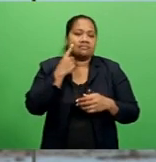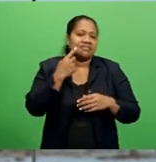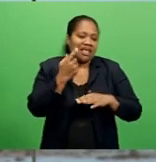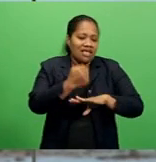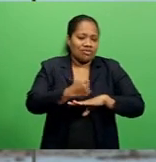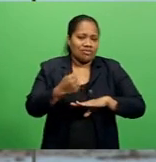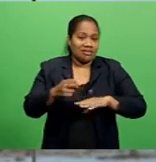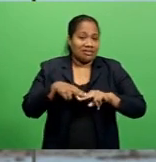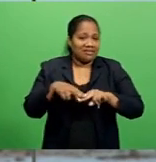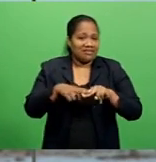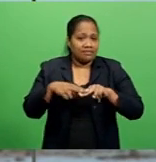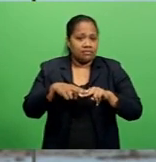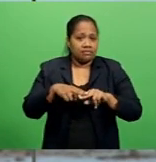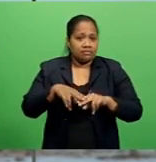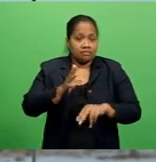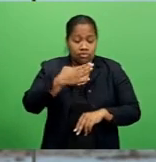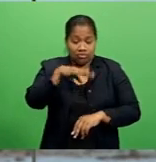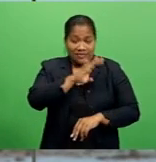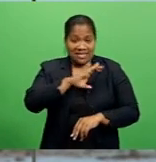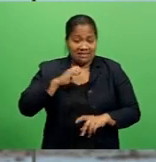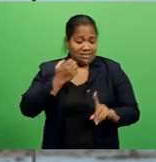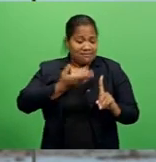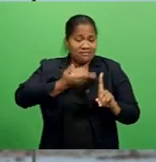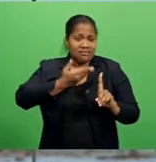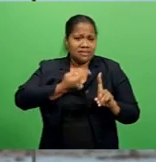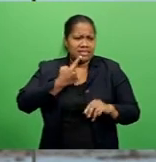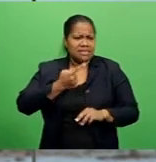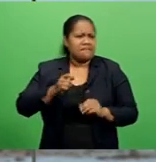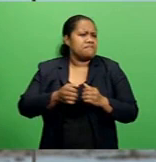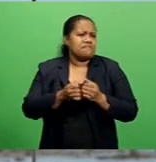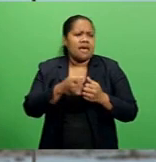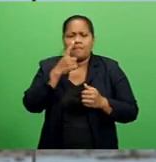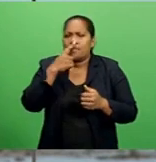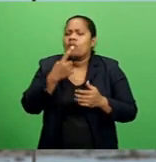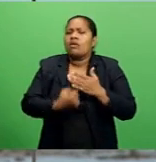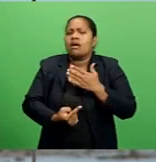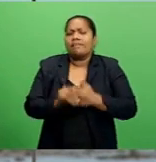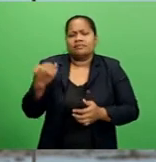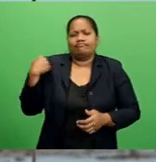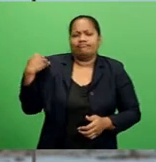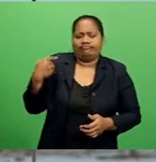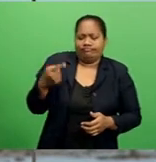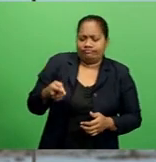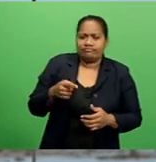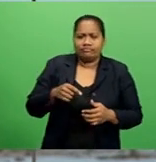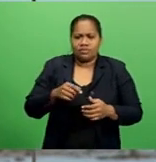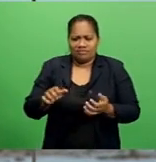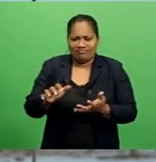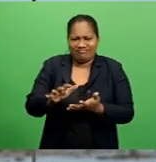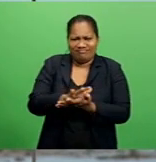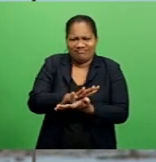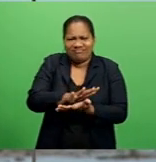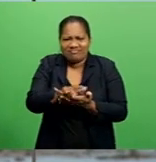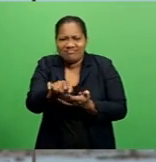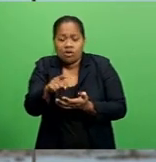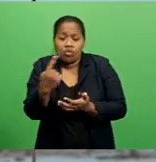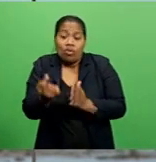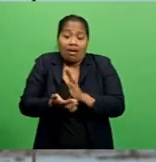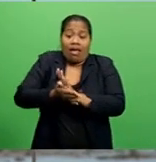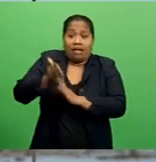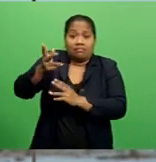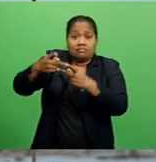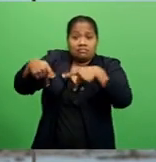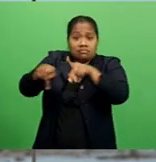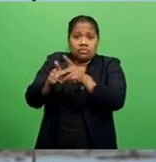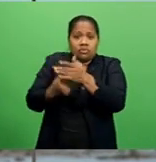Executive Barry O'Mudson admits many thousands of people are affected by these disruptions and those in higher areas suffer